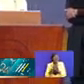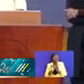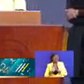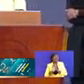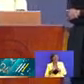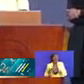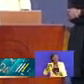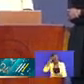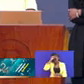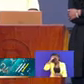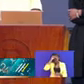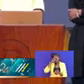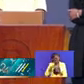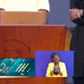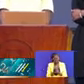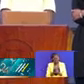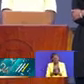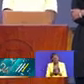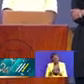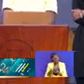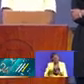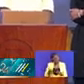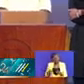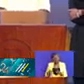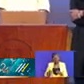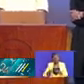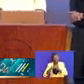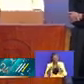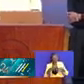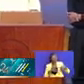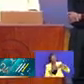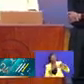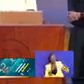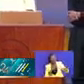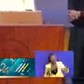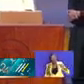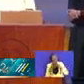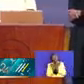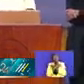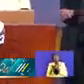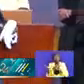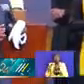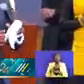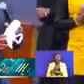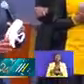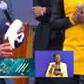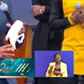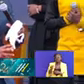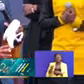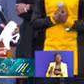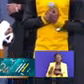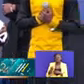it's a foolish one a a girl broke my heart and my friend came and told me